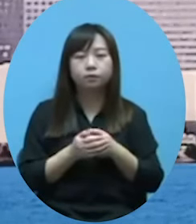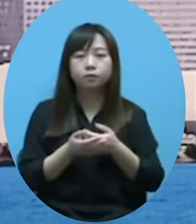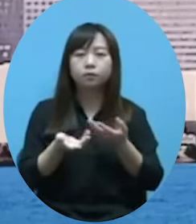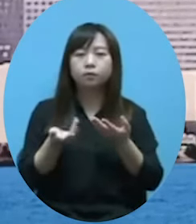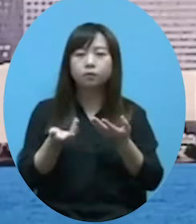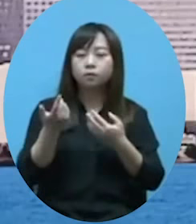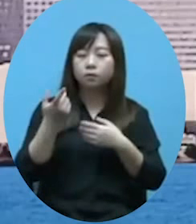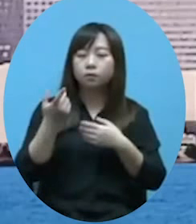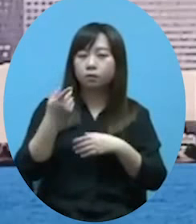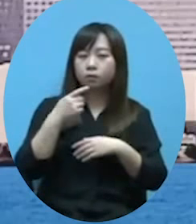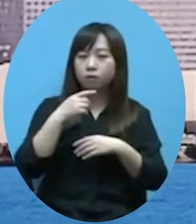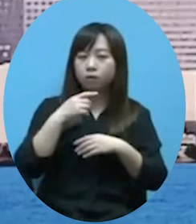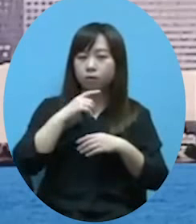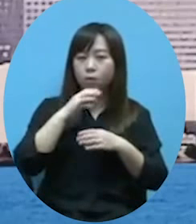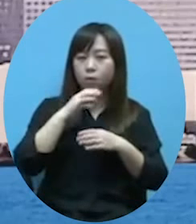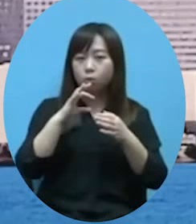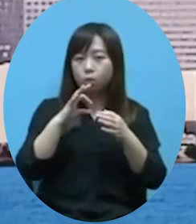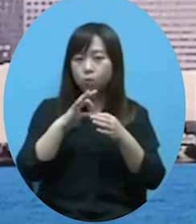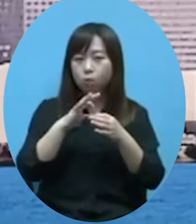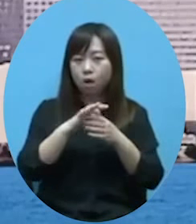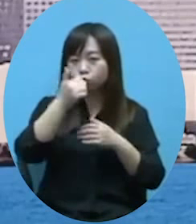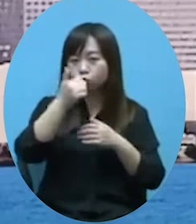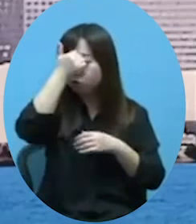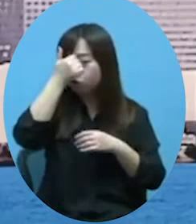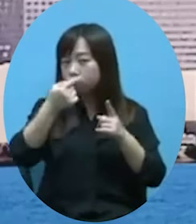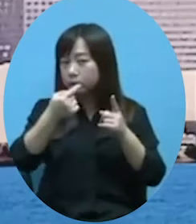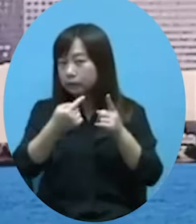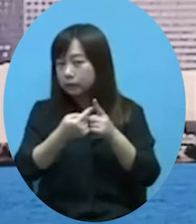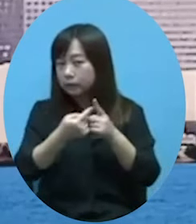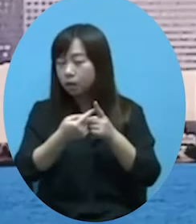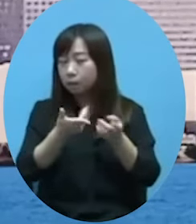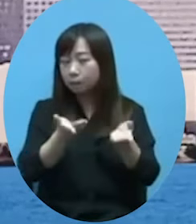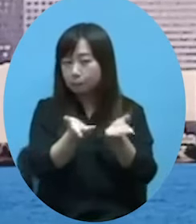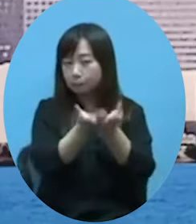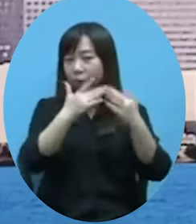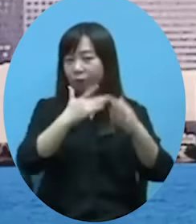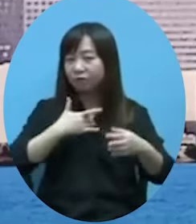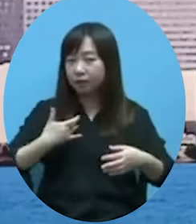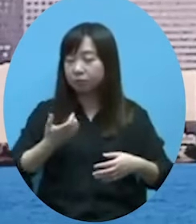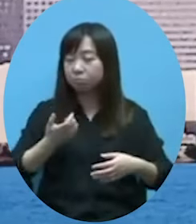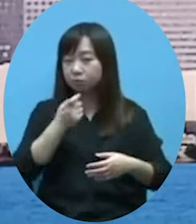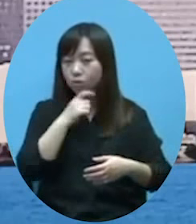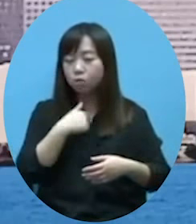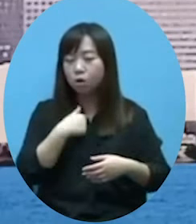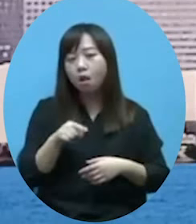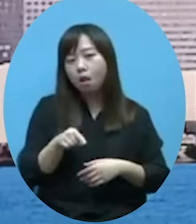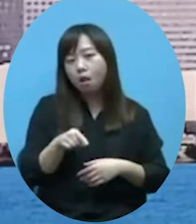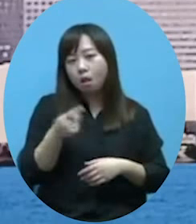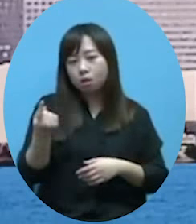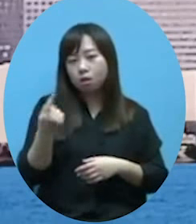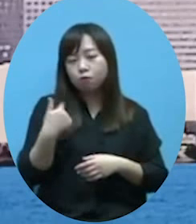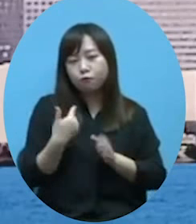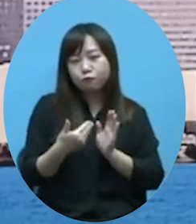shouldtakeadditional precautionary measureto preventthis infectionat this stageit's